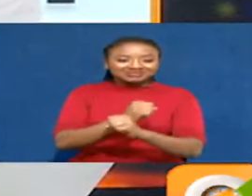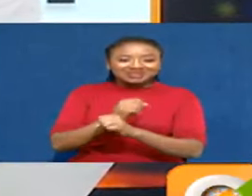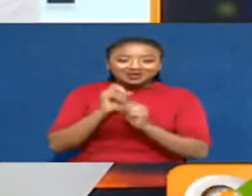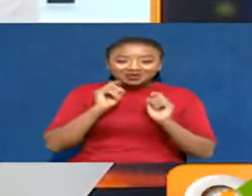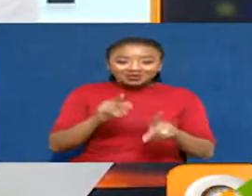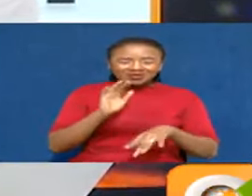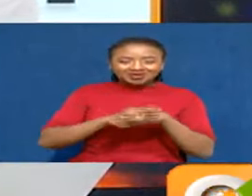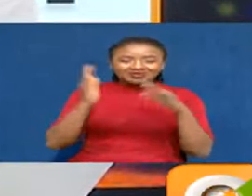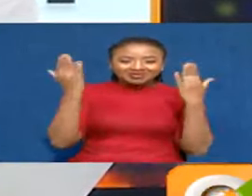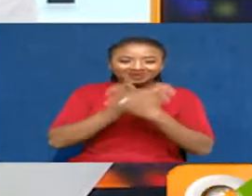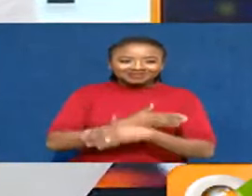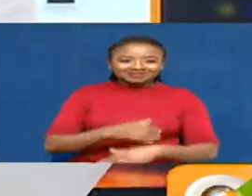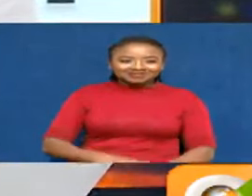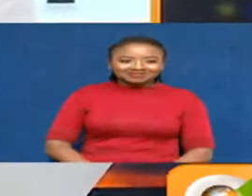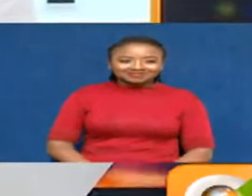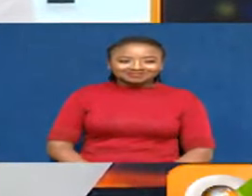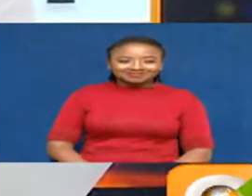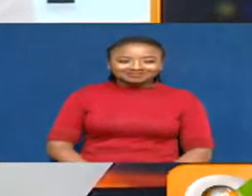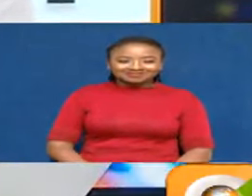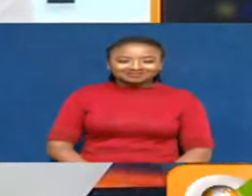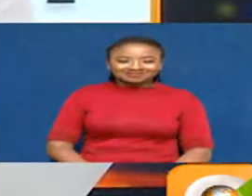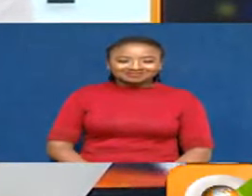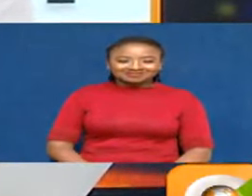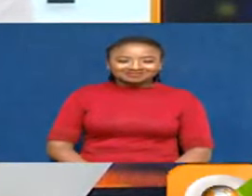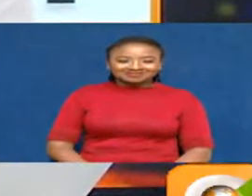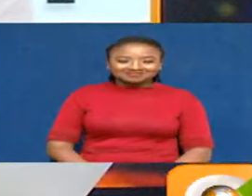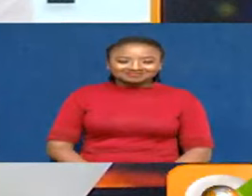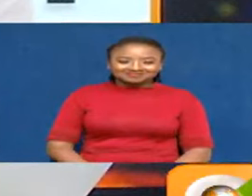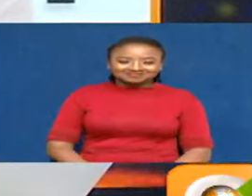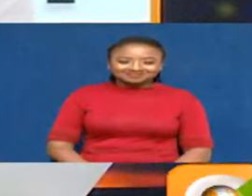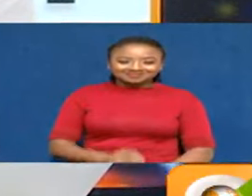right? Good night for now. If there's anything I do for you tonight, it's